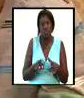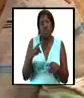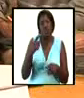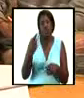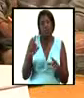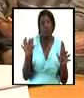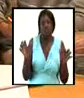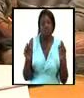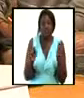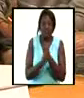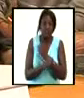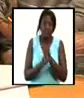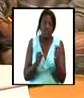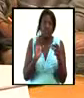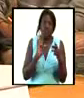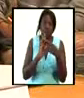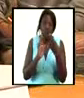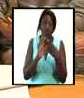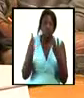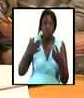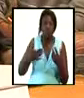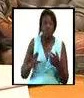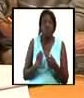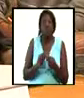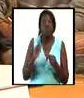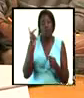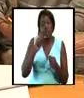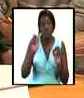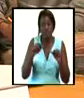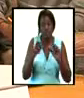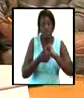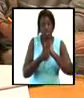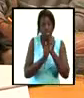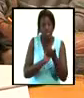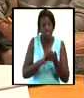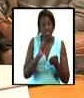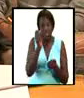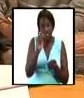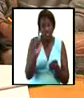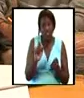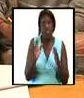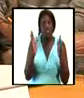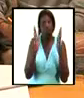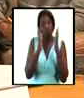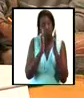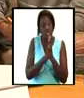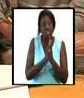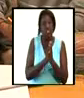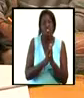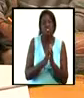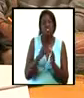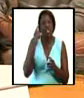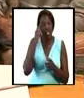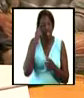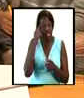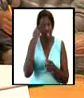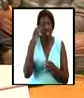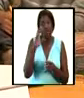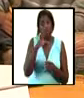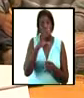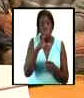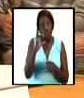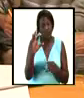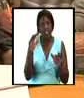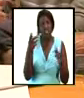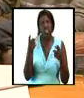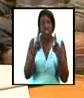that. So, then you don't have a choice. You should just write neater. And please focus on your punctuation and spelling too. There's a whole